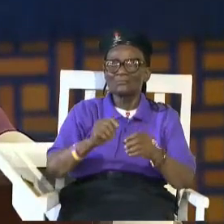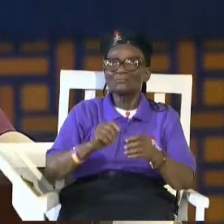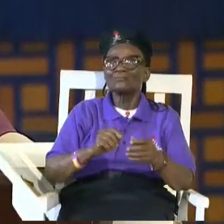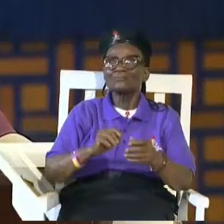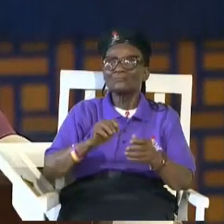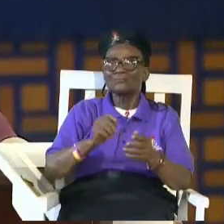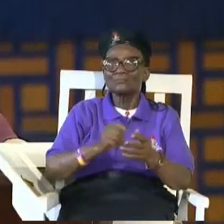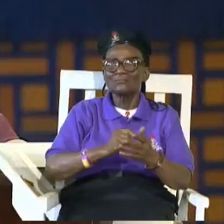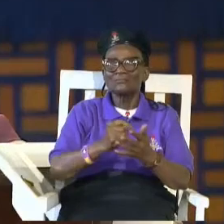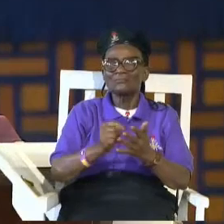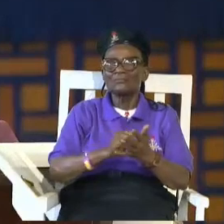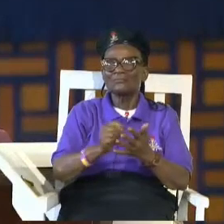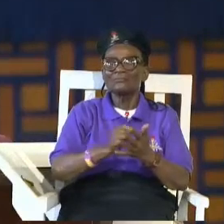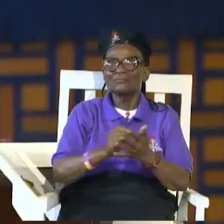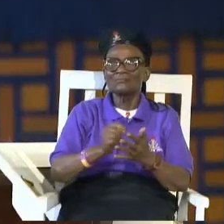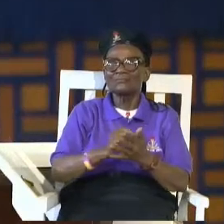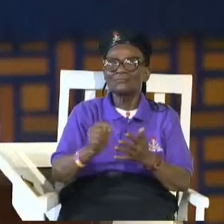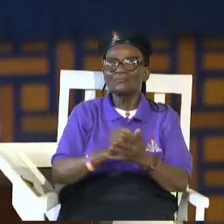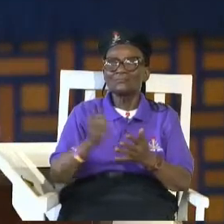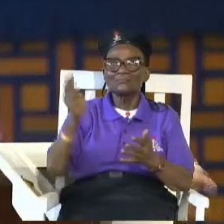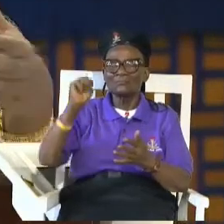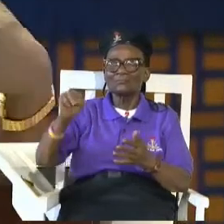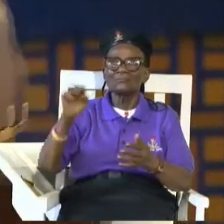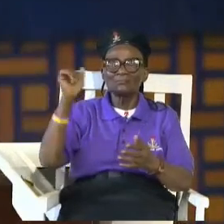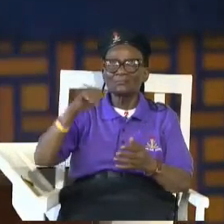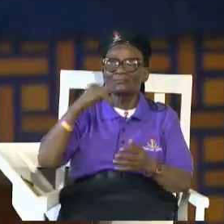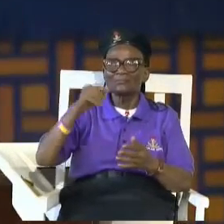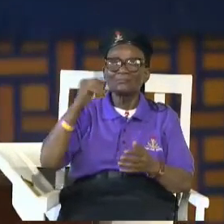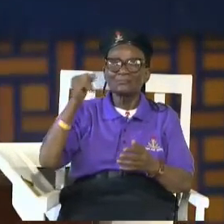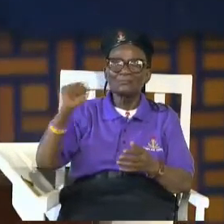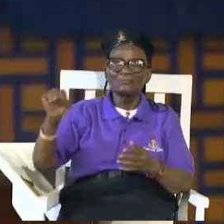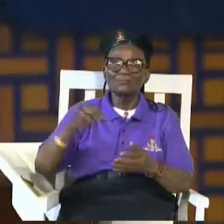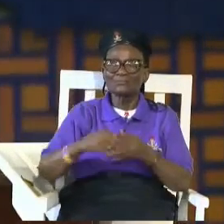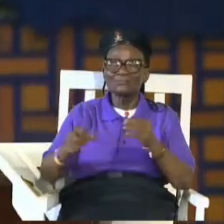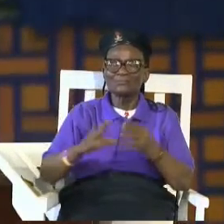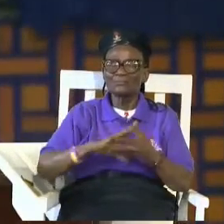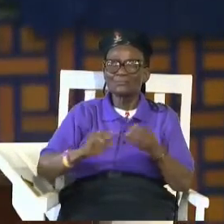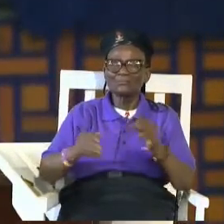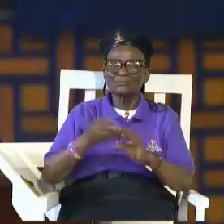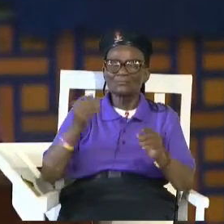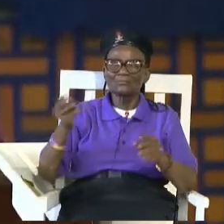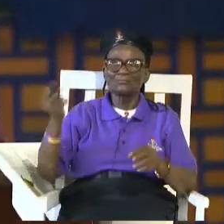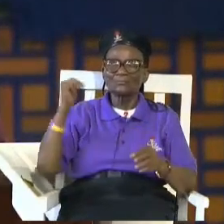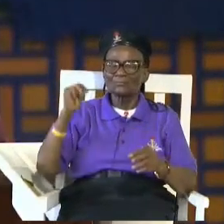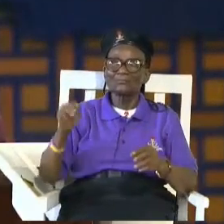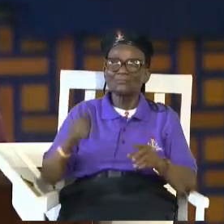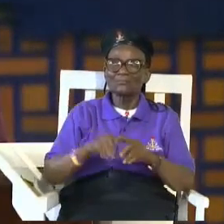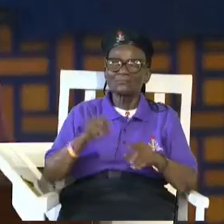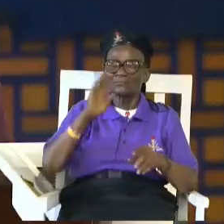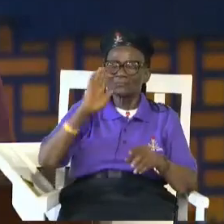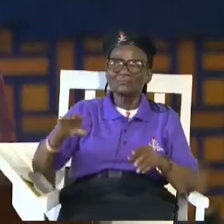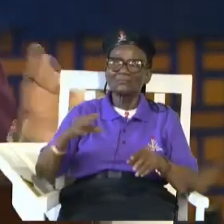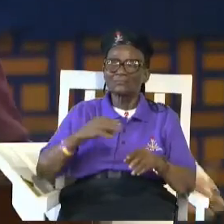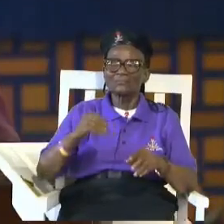They said his case was hopeless. Then the Almighty God stepped in.